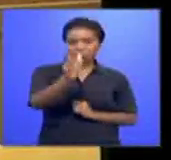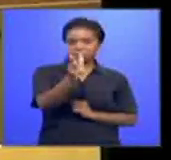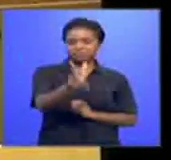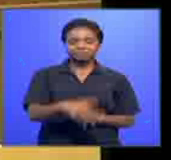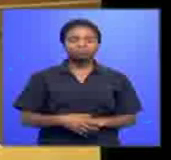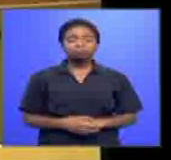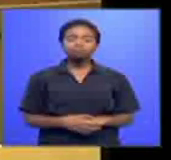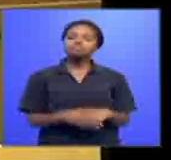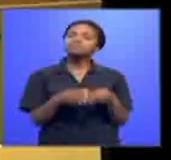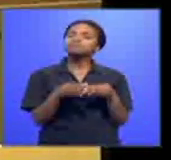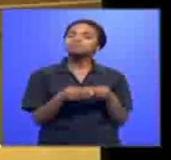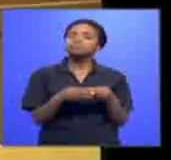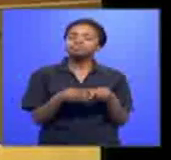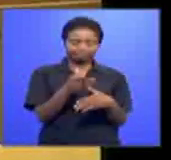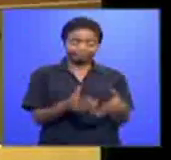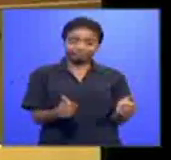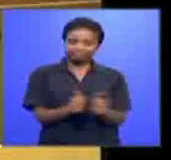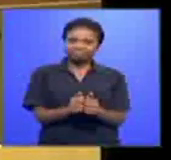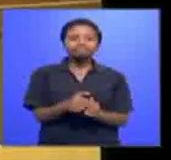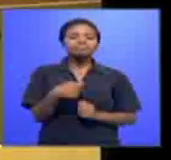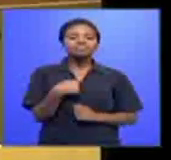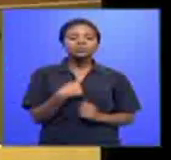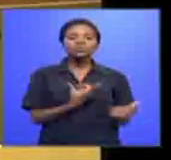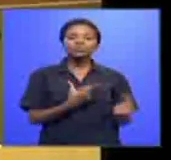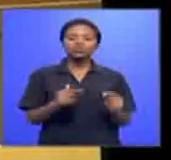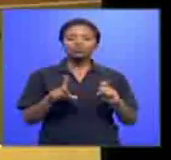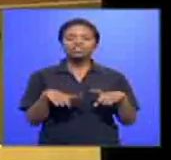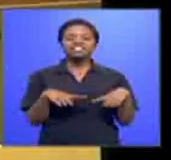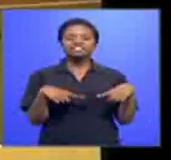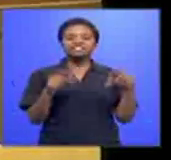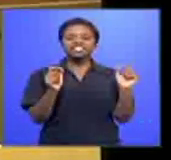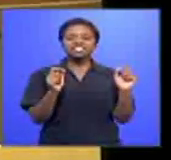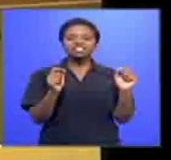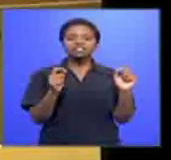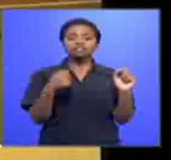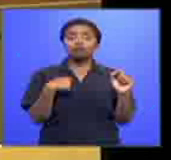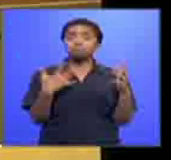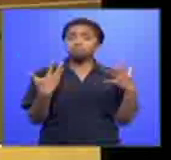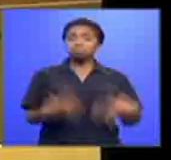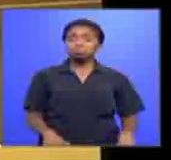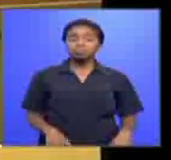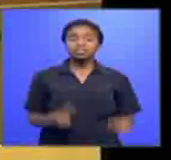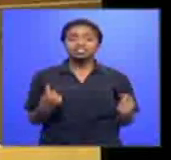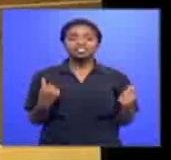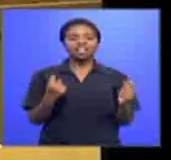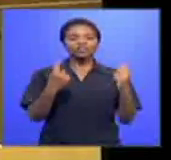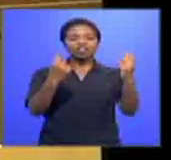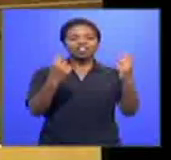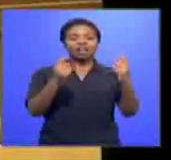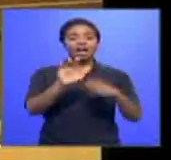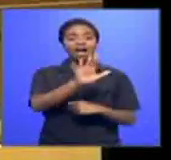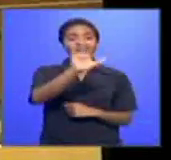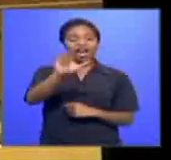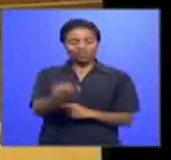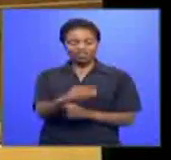Honorable members, we have just concluded a highly successful African Cup